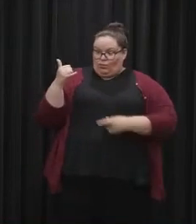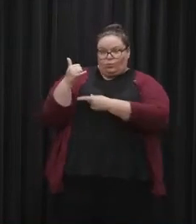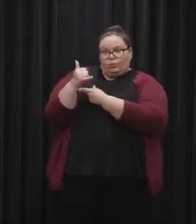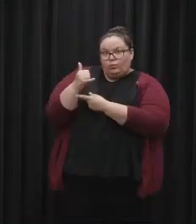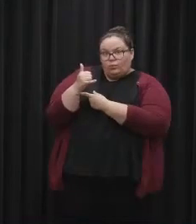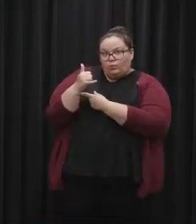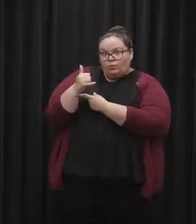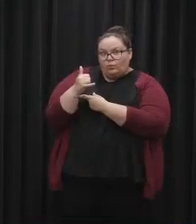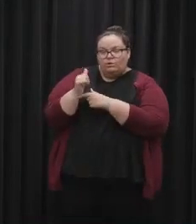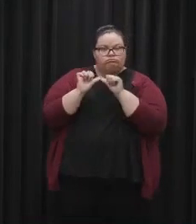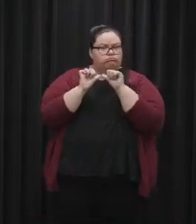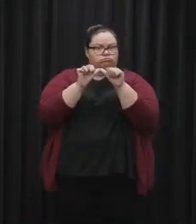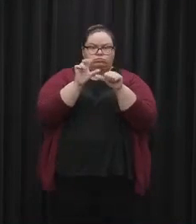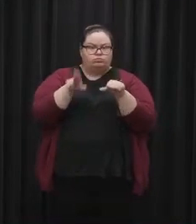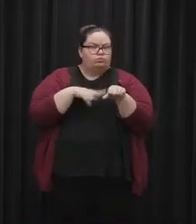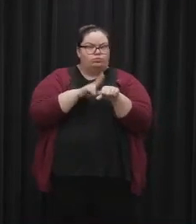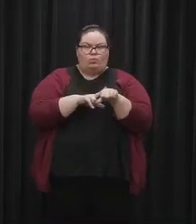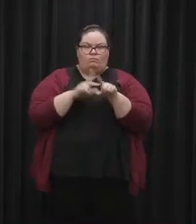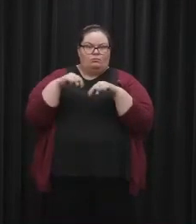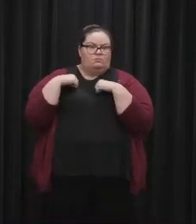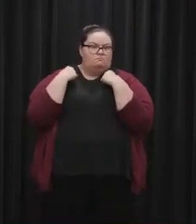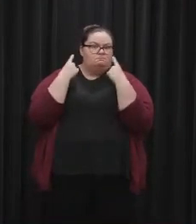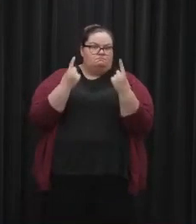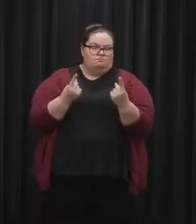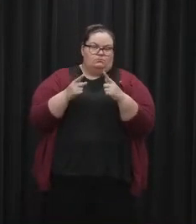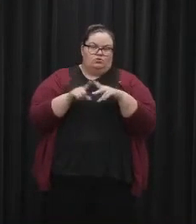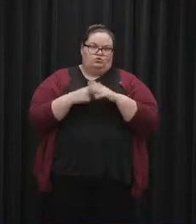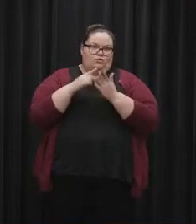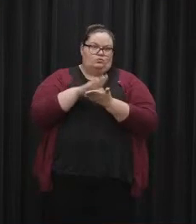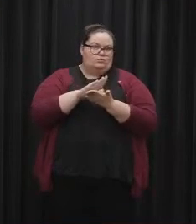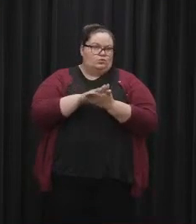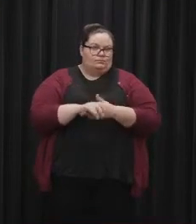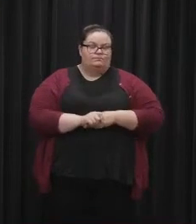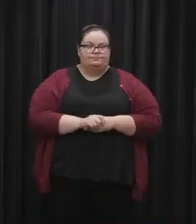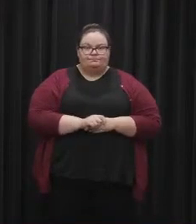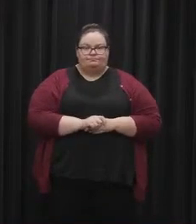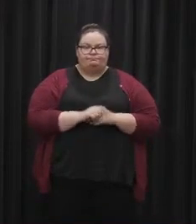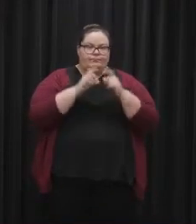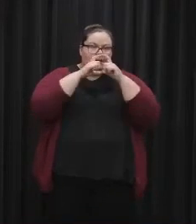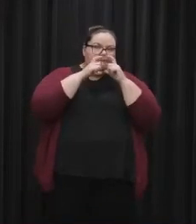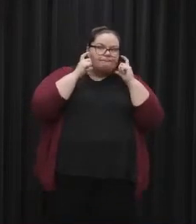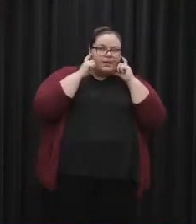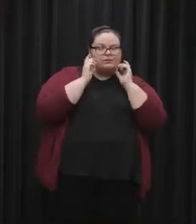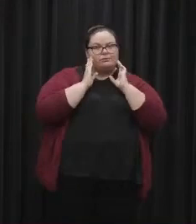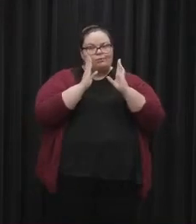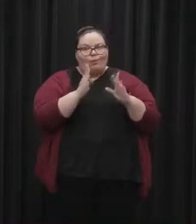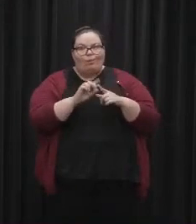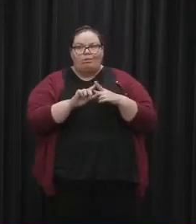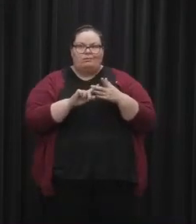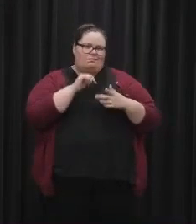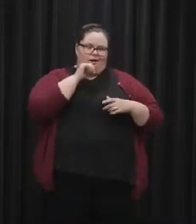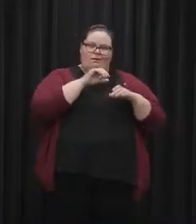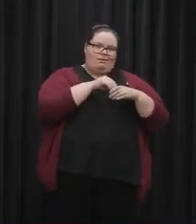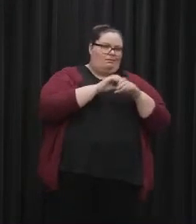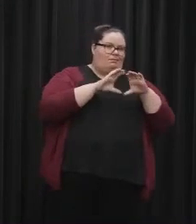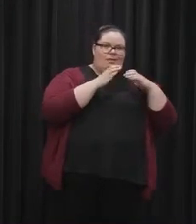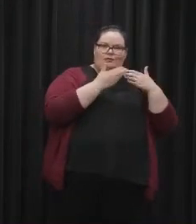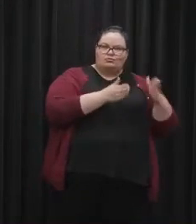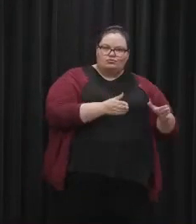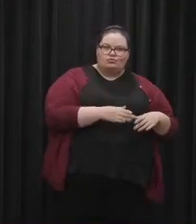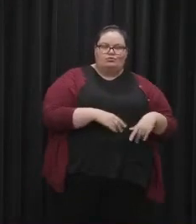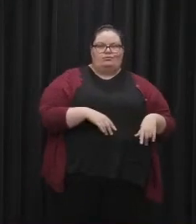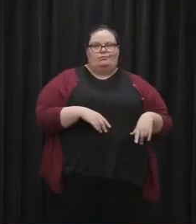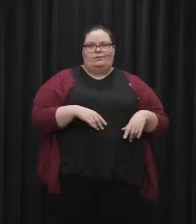phase, you continue on with your regular operational plans. So that includes masking, the restrictions on sports and